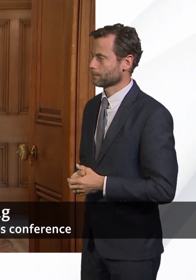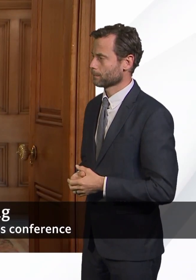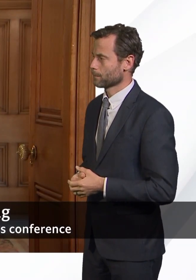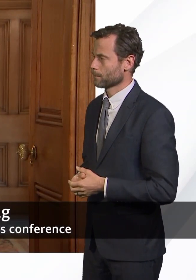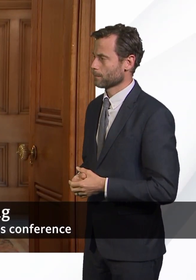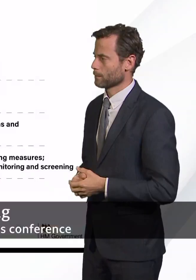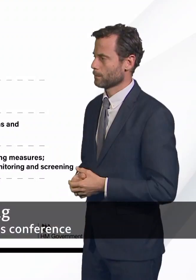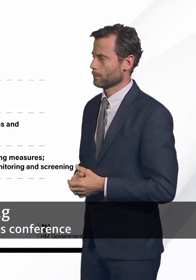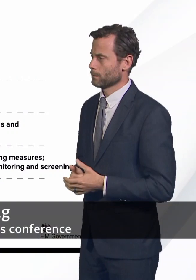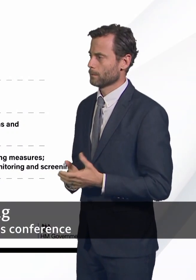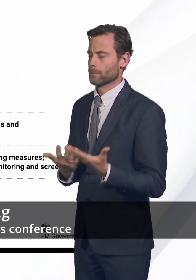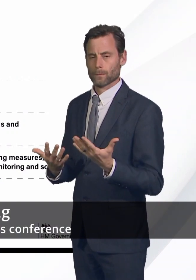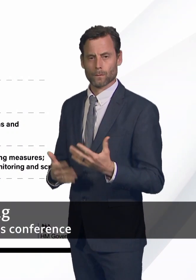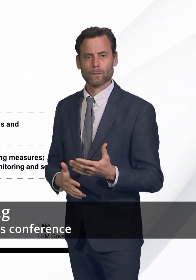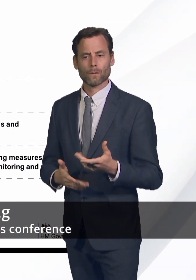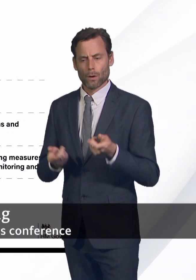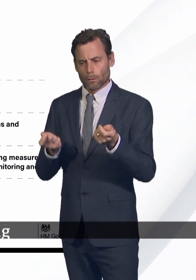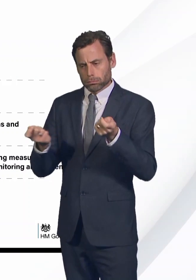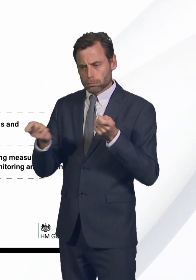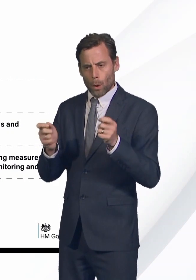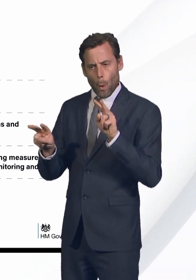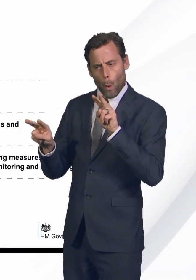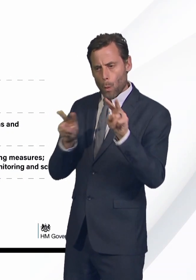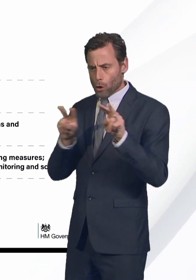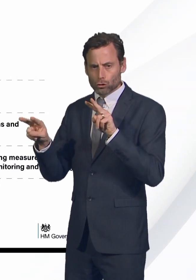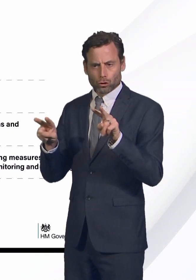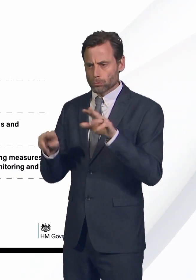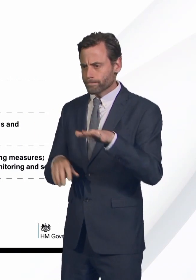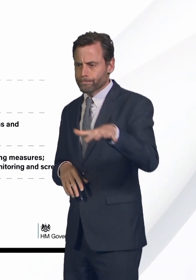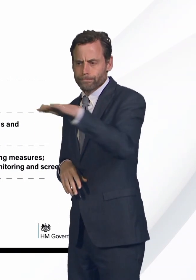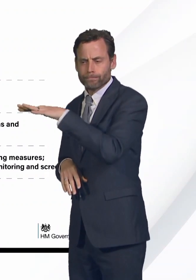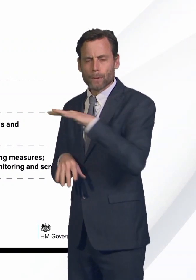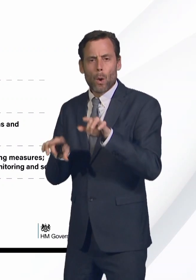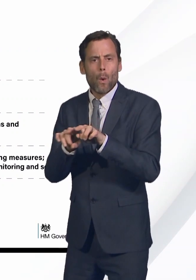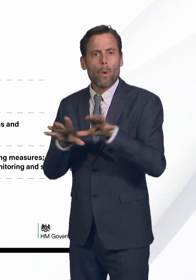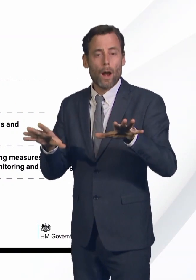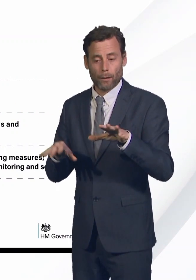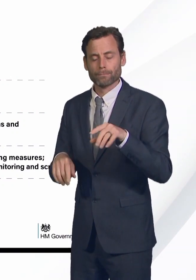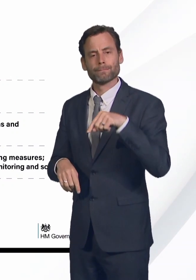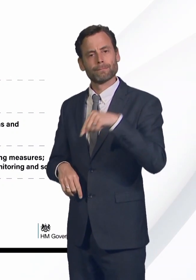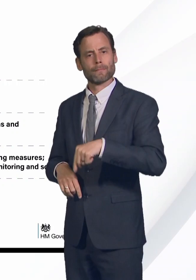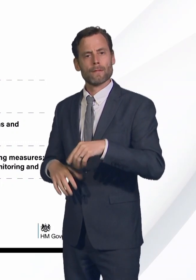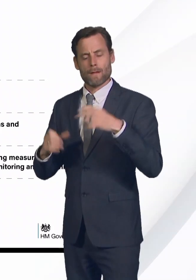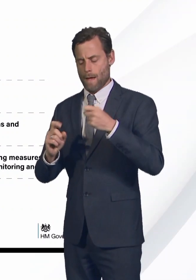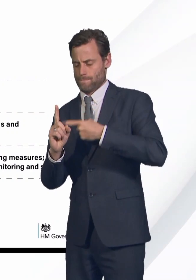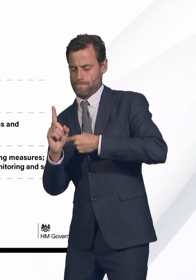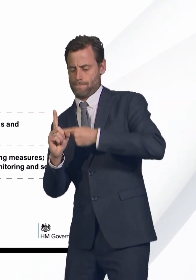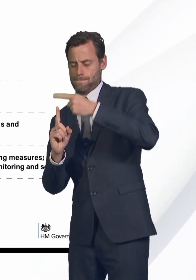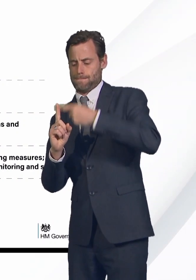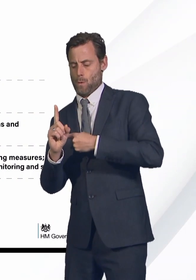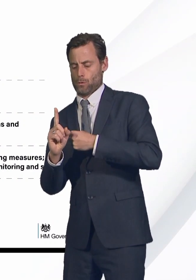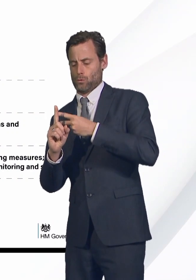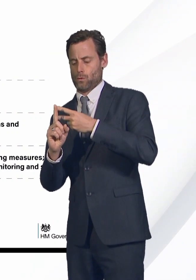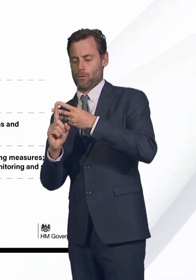our progress, we're establishing a new COVID alert level system with 5 levels,